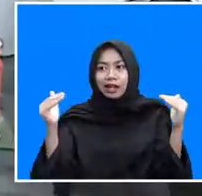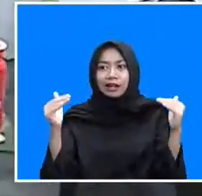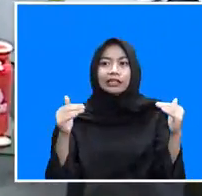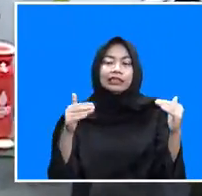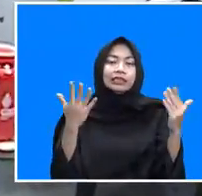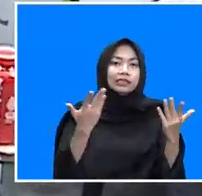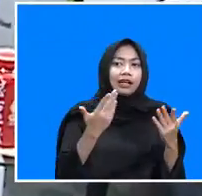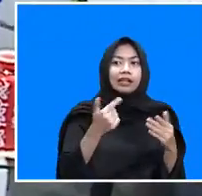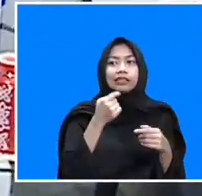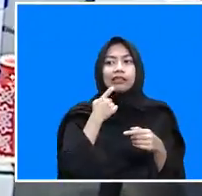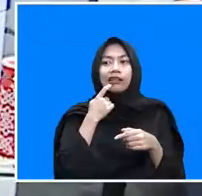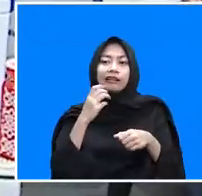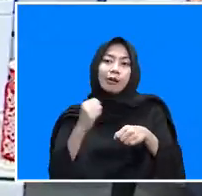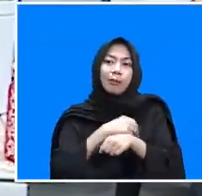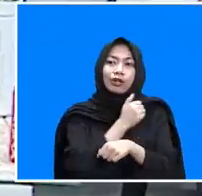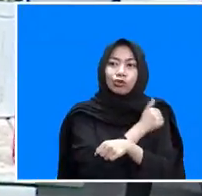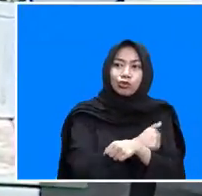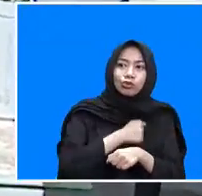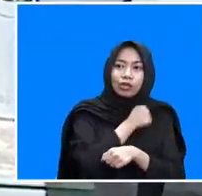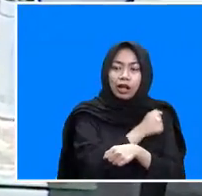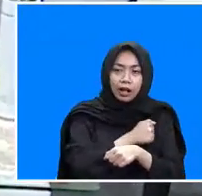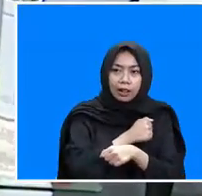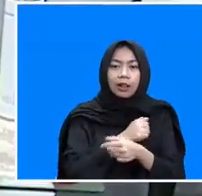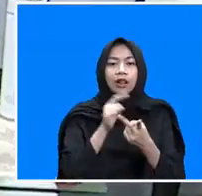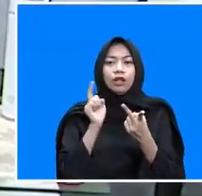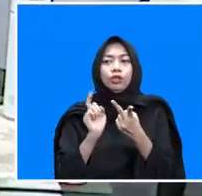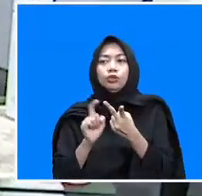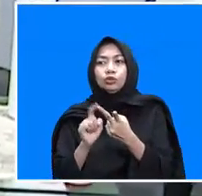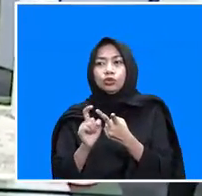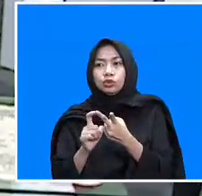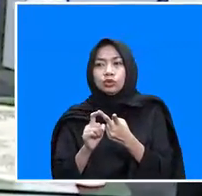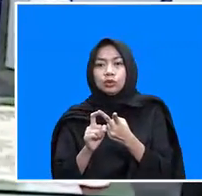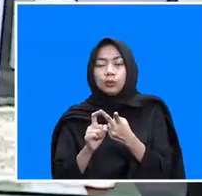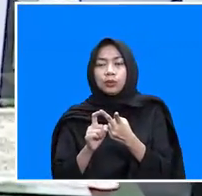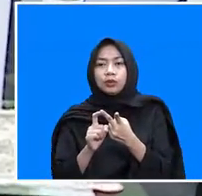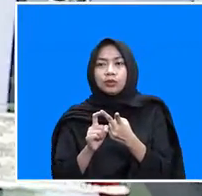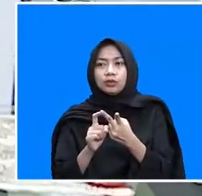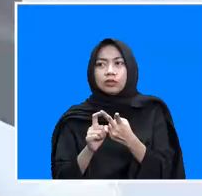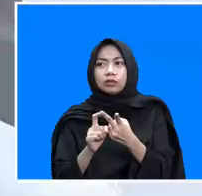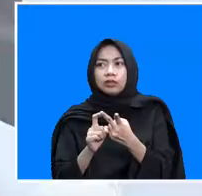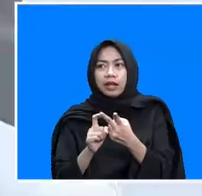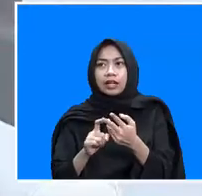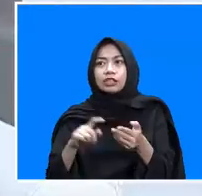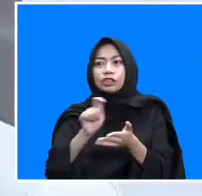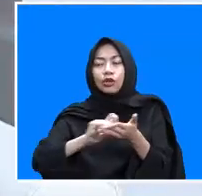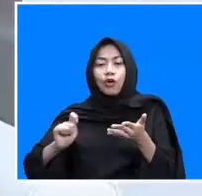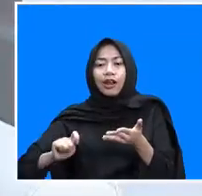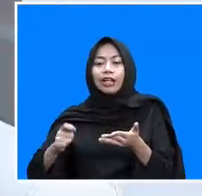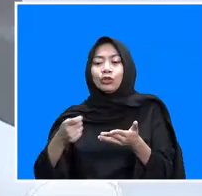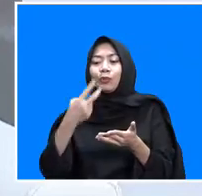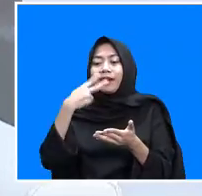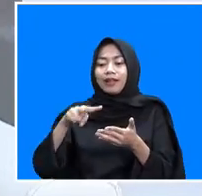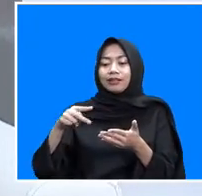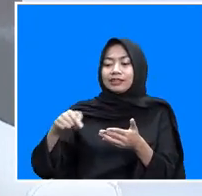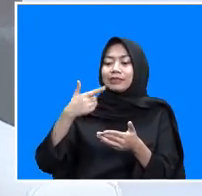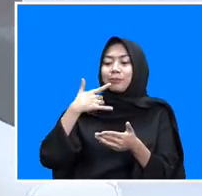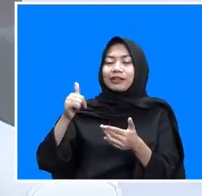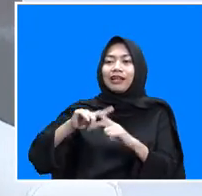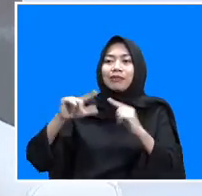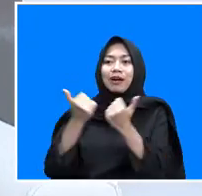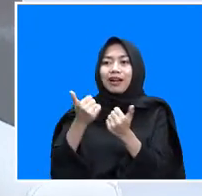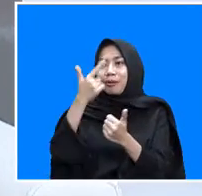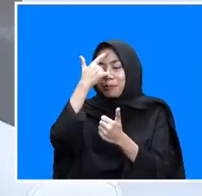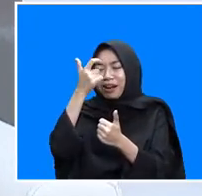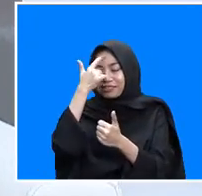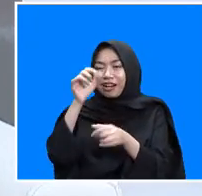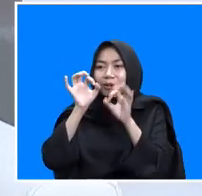the social distancing. We have to reflect that schools are not only learning institutions. They're institutions